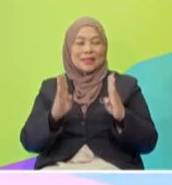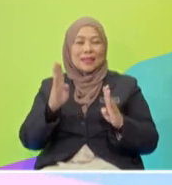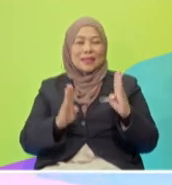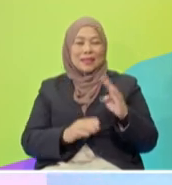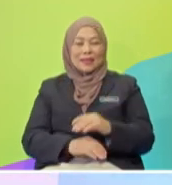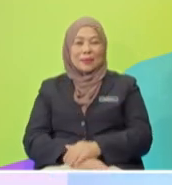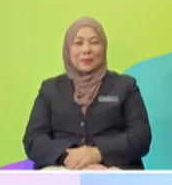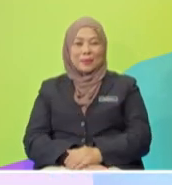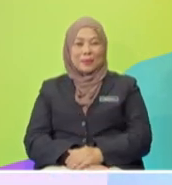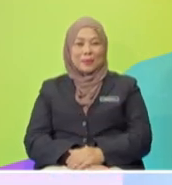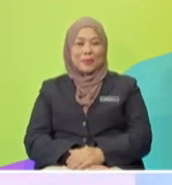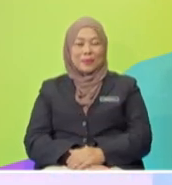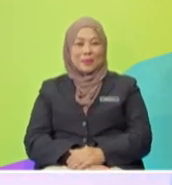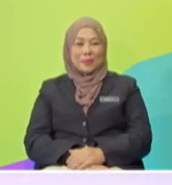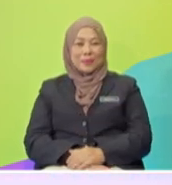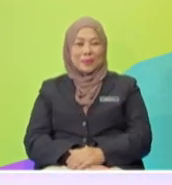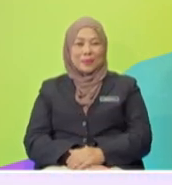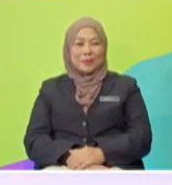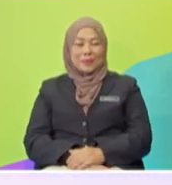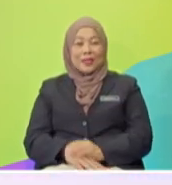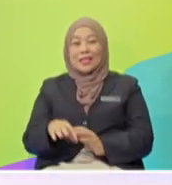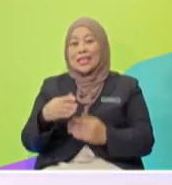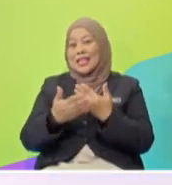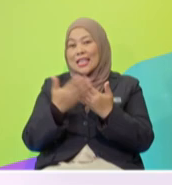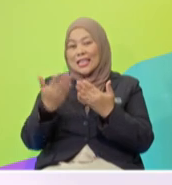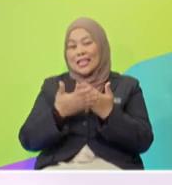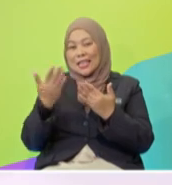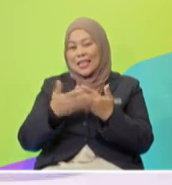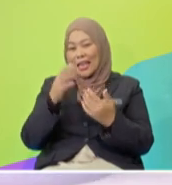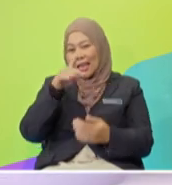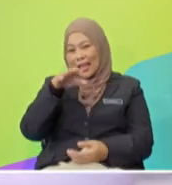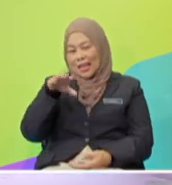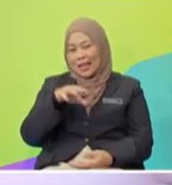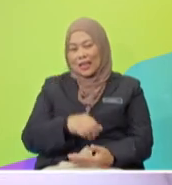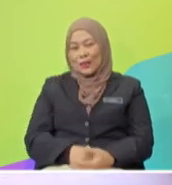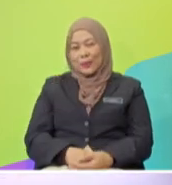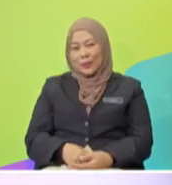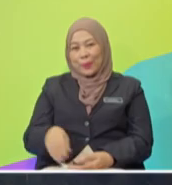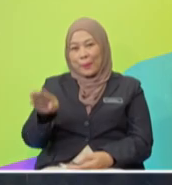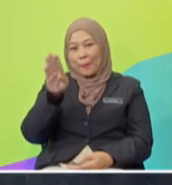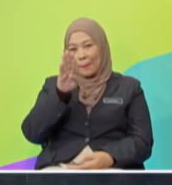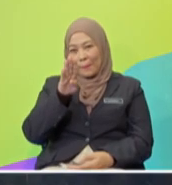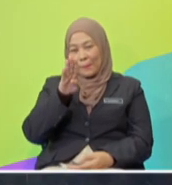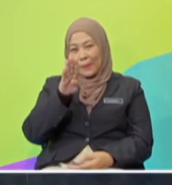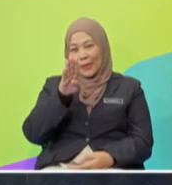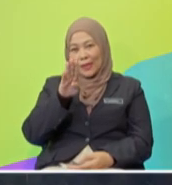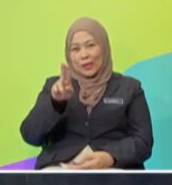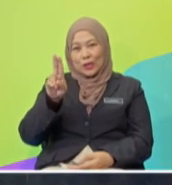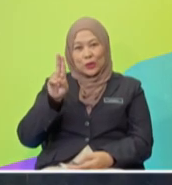bus is the simplest spelling. Okay? Spell bus with